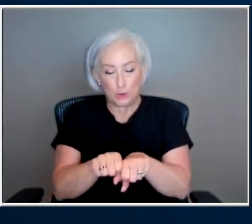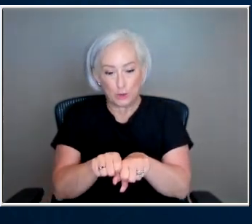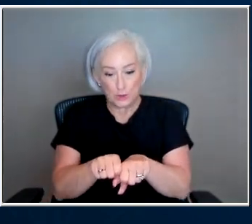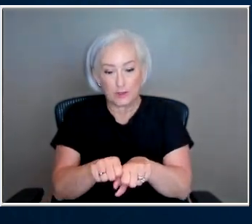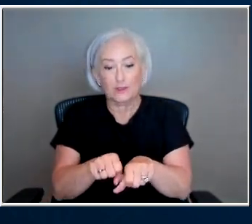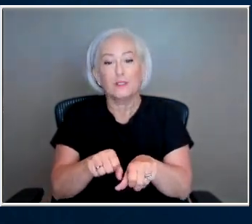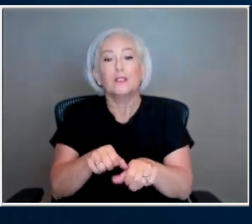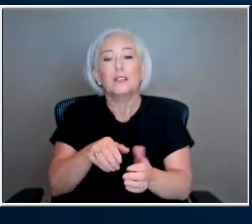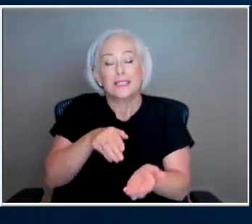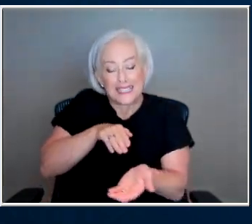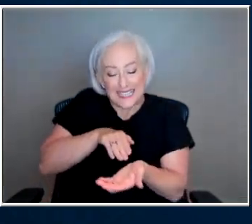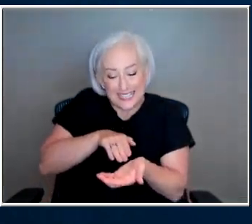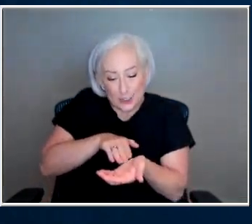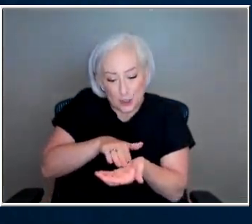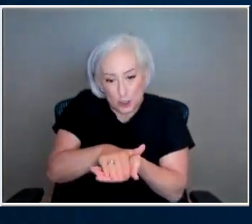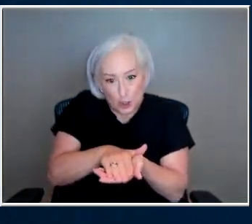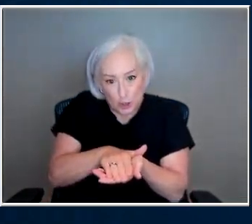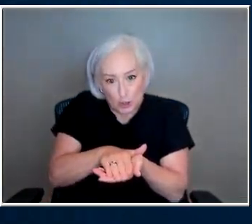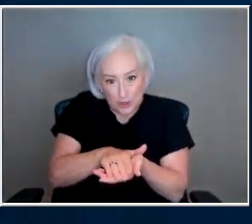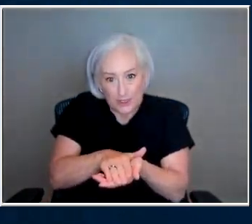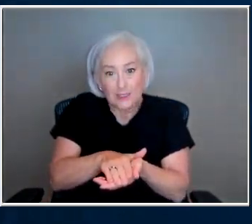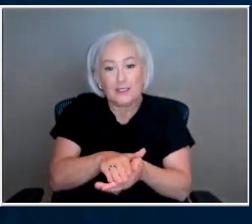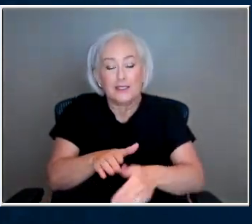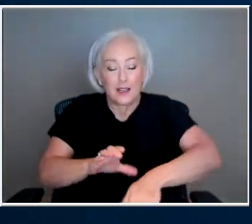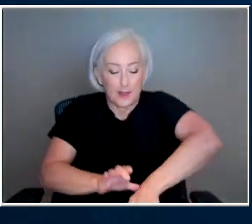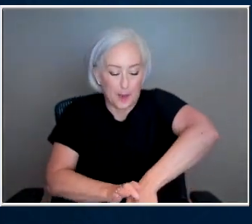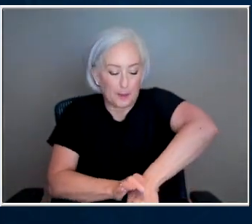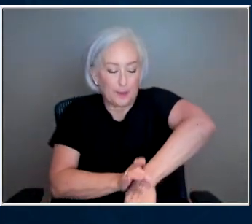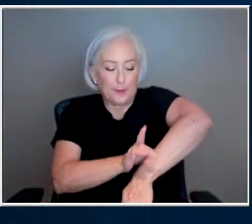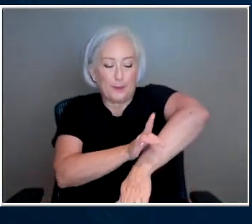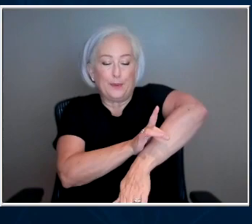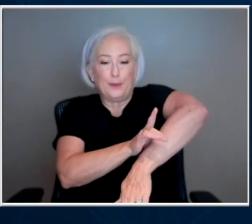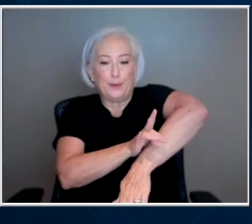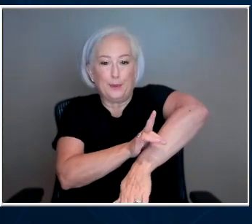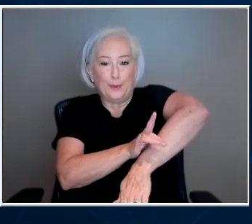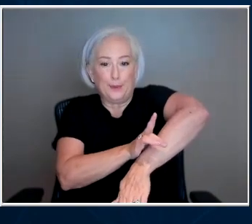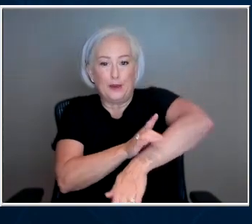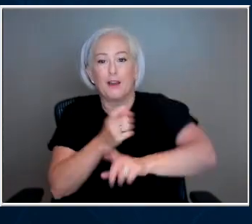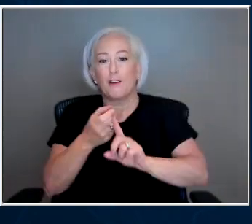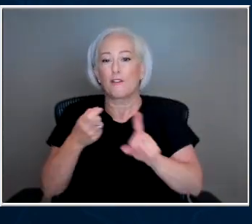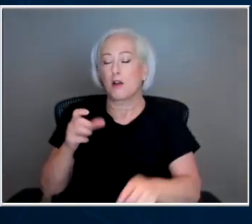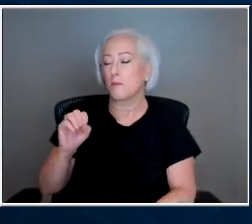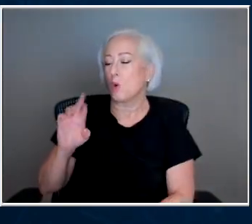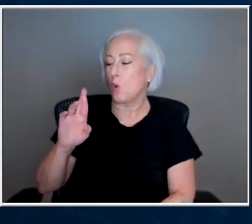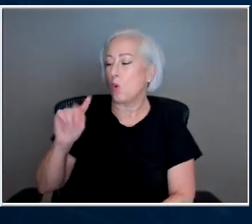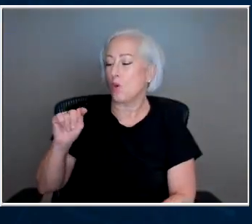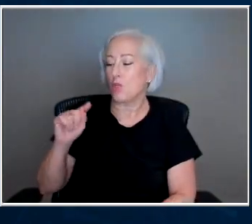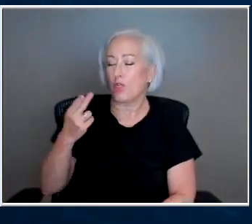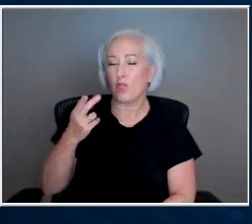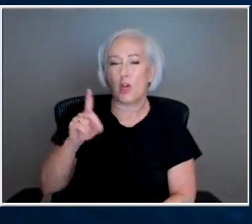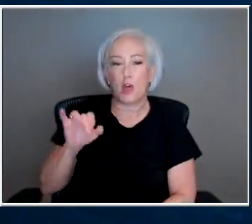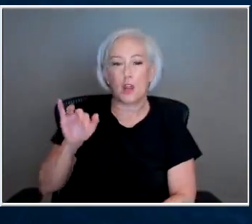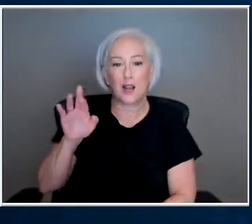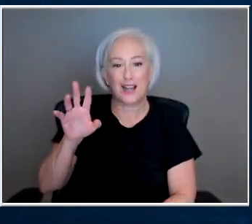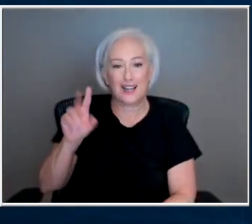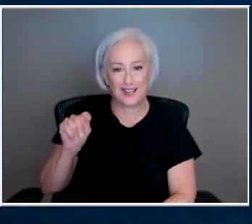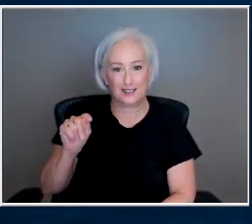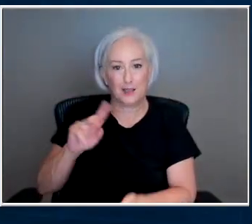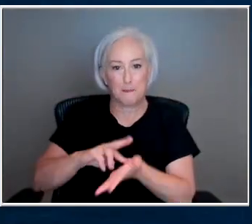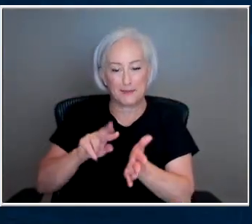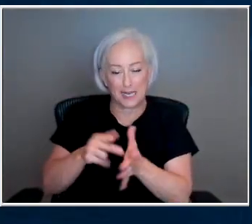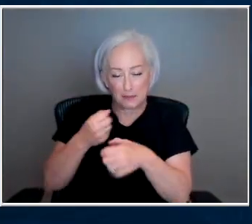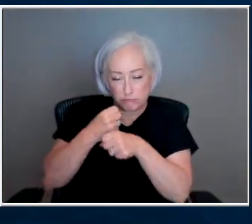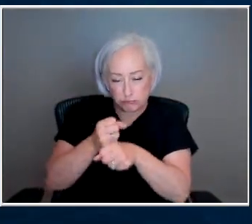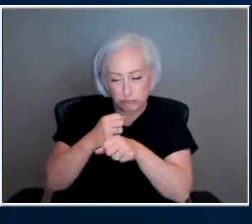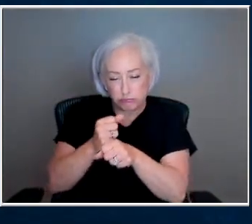have been really integral too. They're from like you go and see an orthotist, and so we, you know, did all that stuff and then just got her into lots and